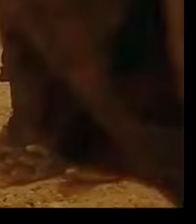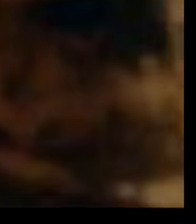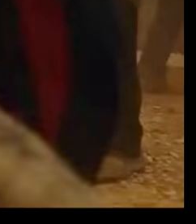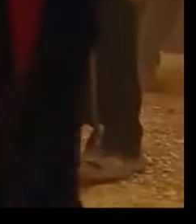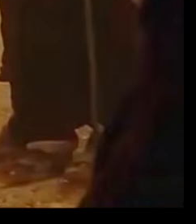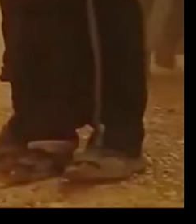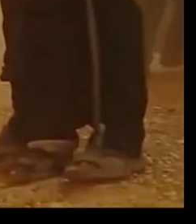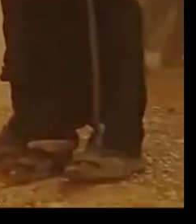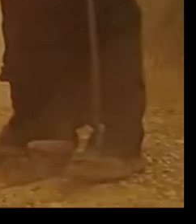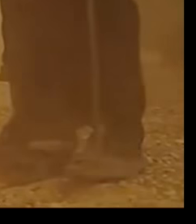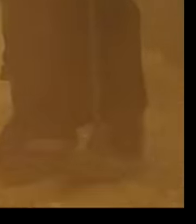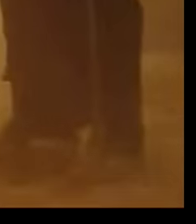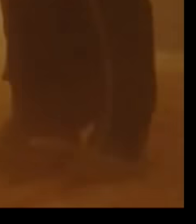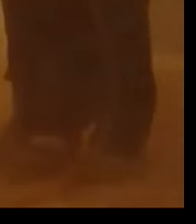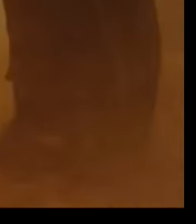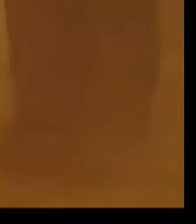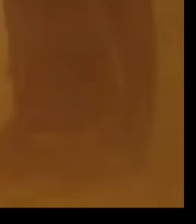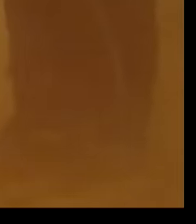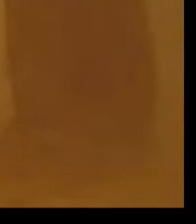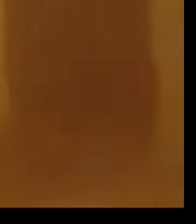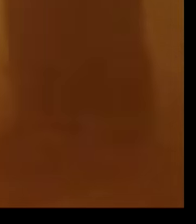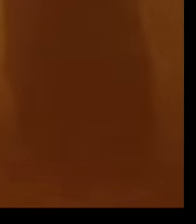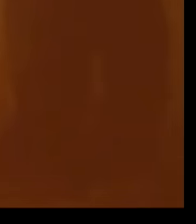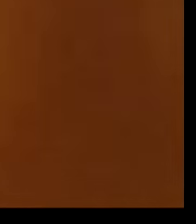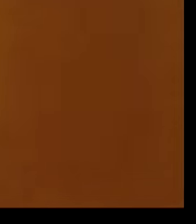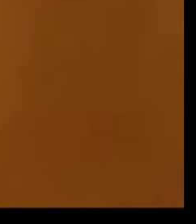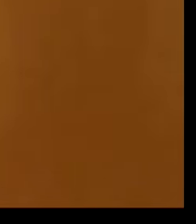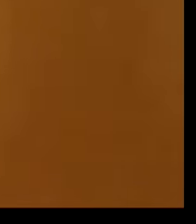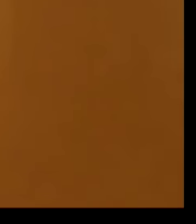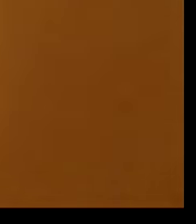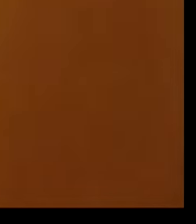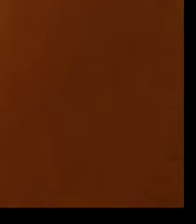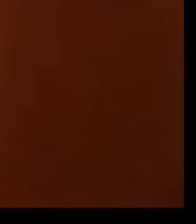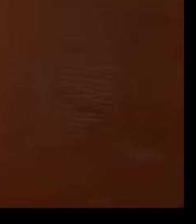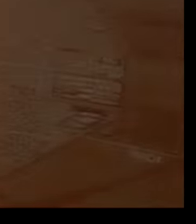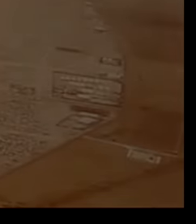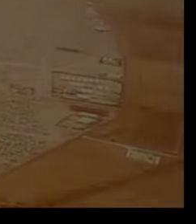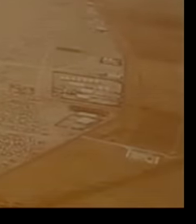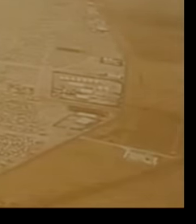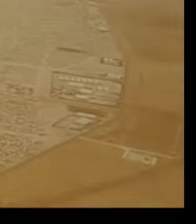than 3 million Syrians have now been forced to flee their country.